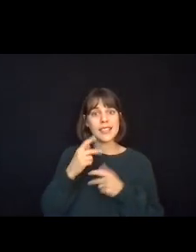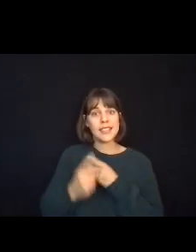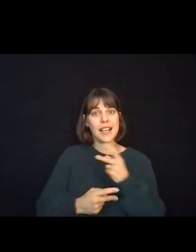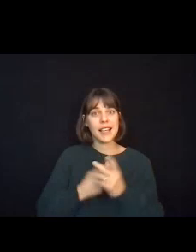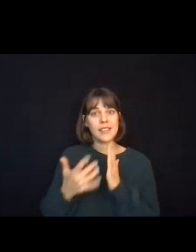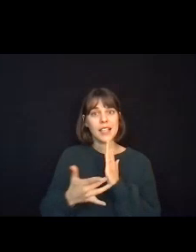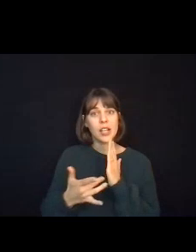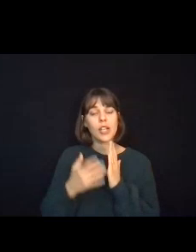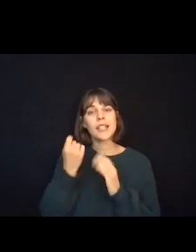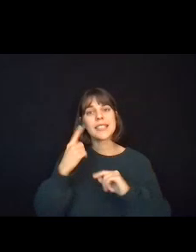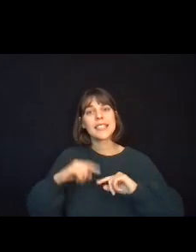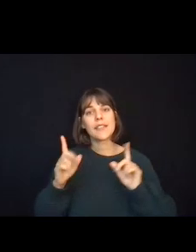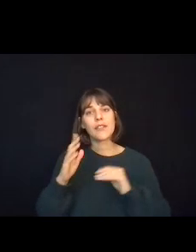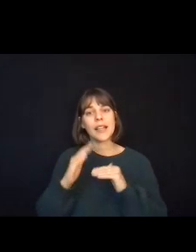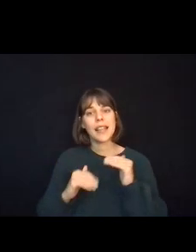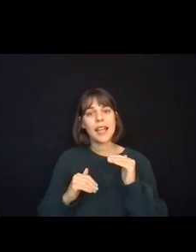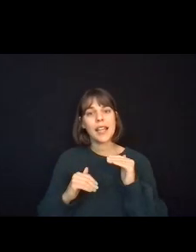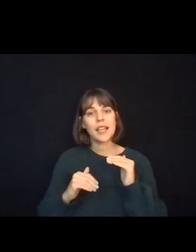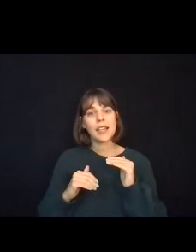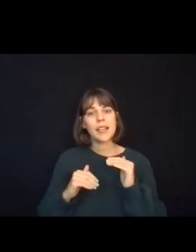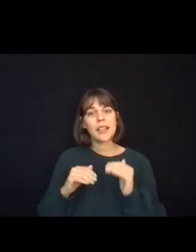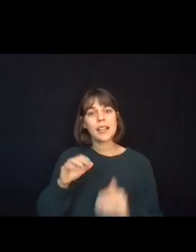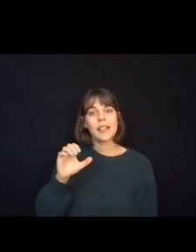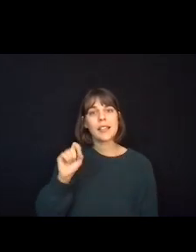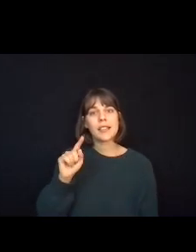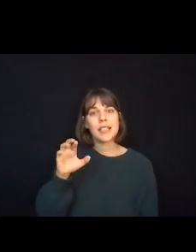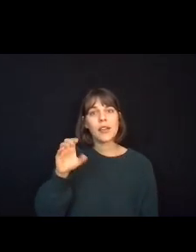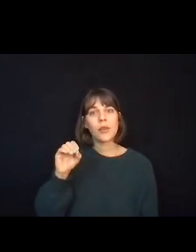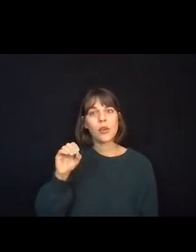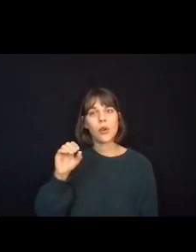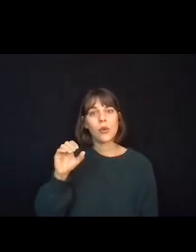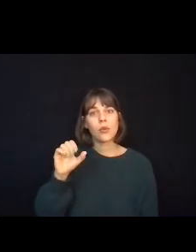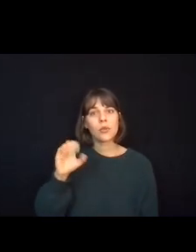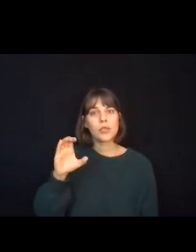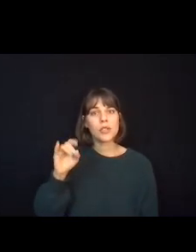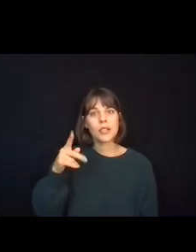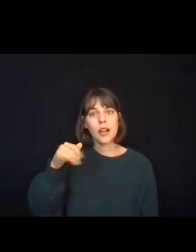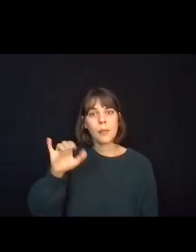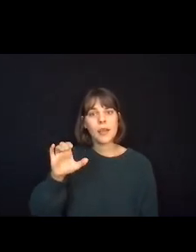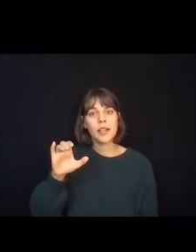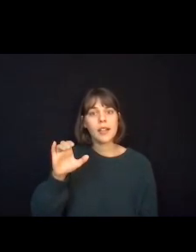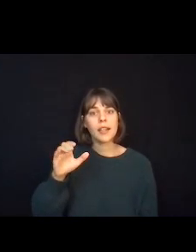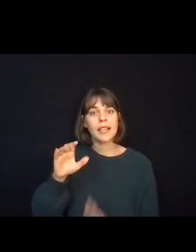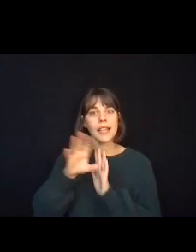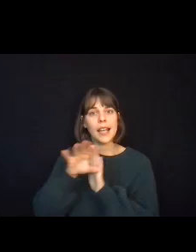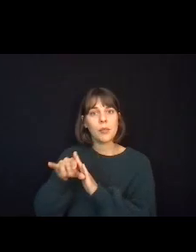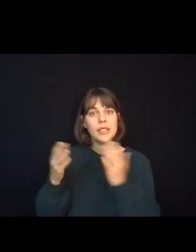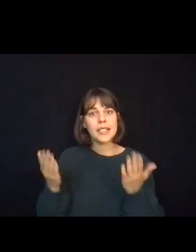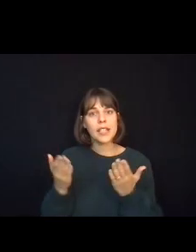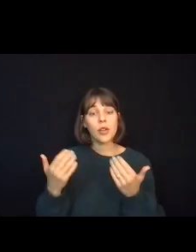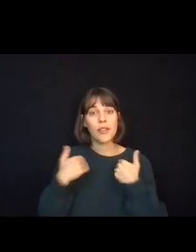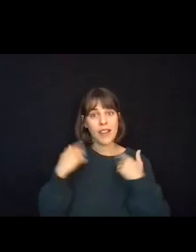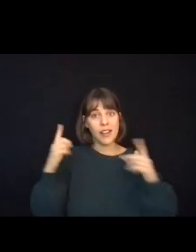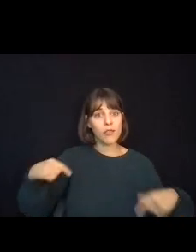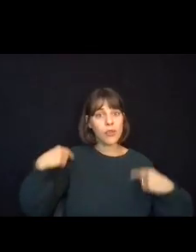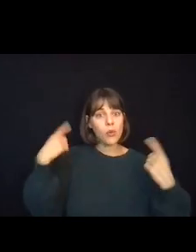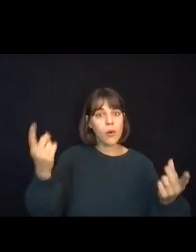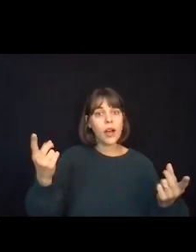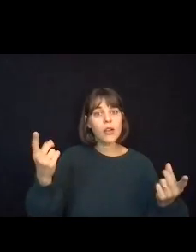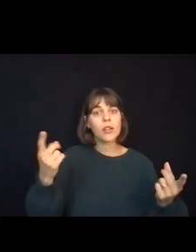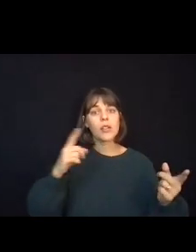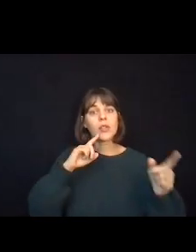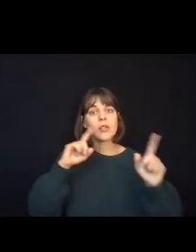different than the camera stereoscopic cameras that are shown here that count passengers. We've had this on bus for a while and been able to